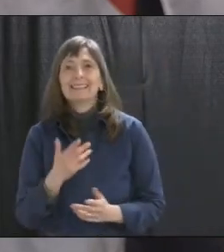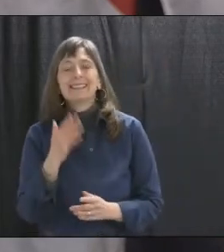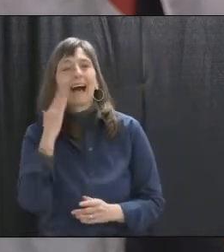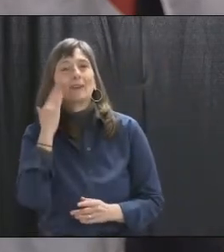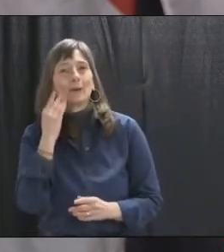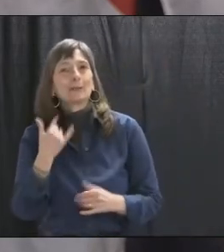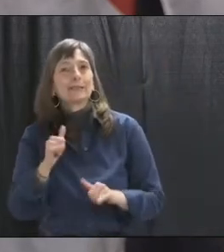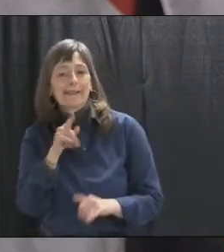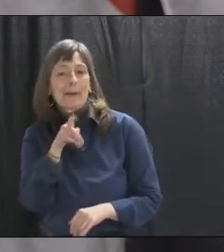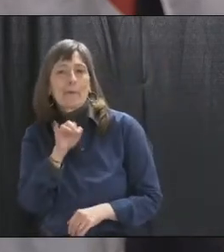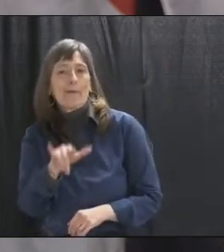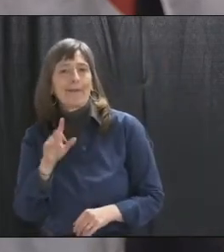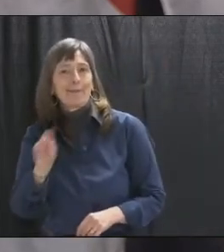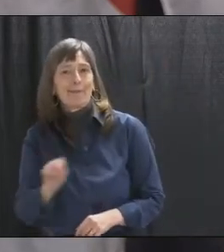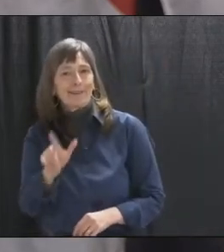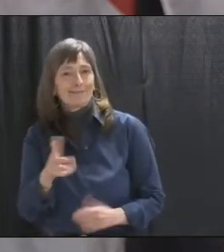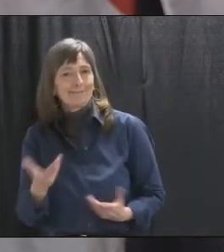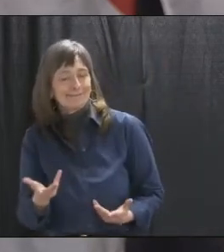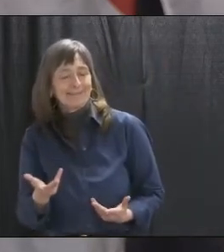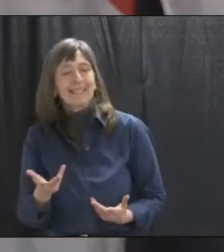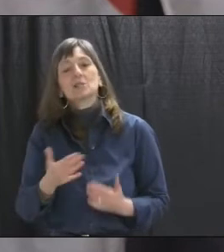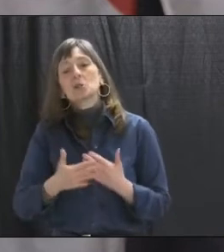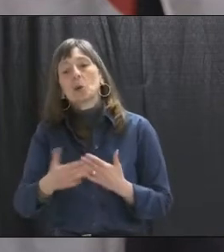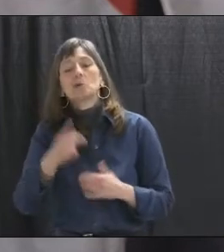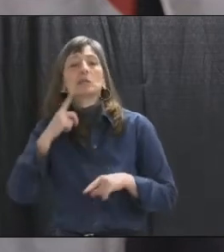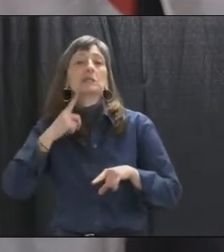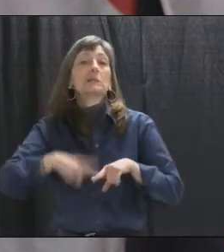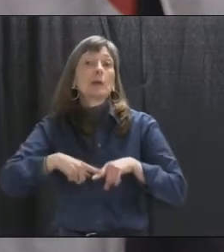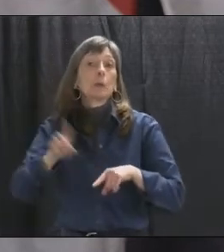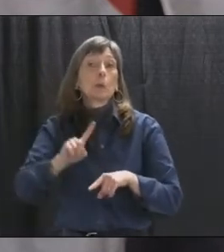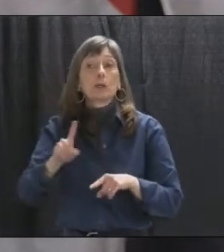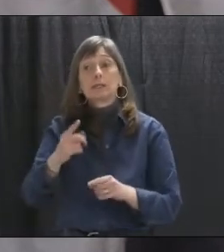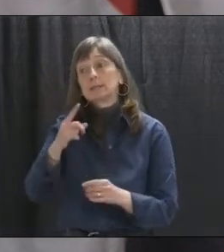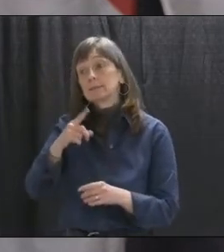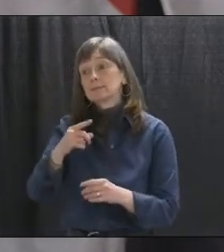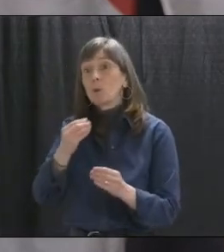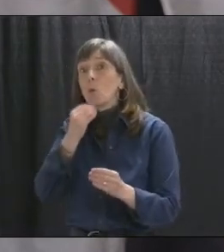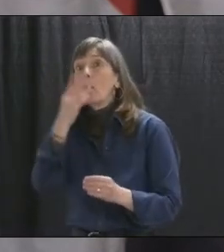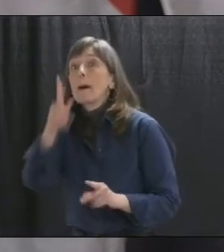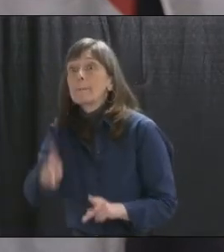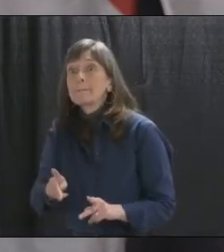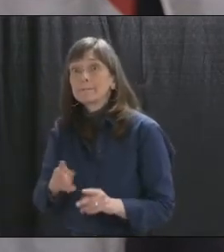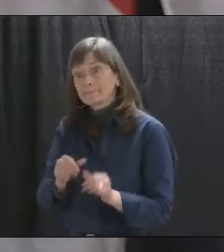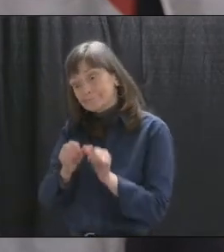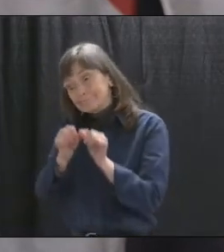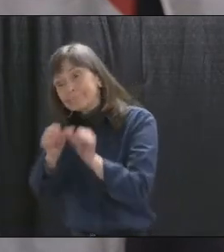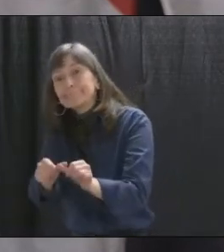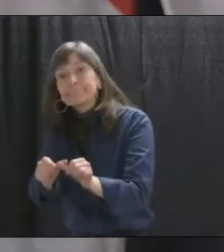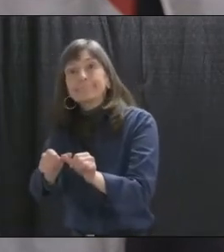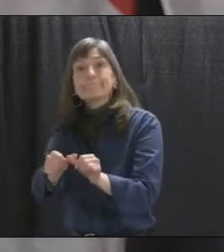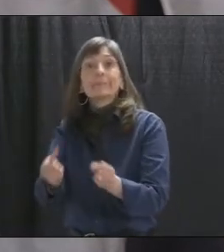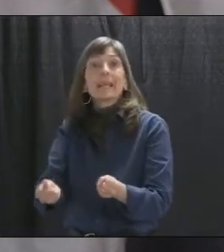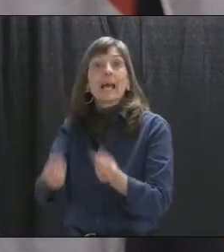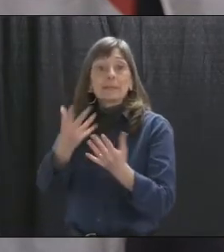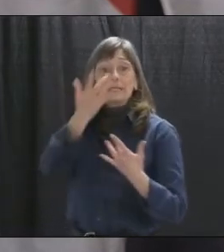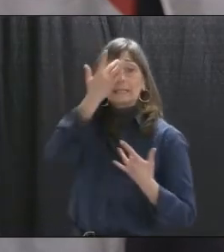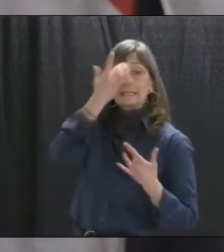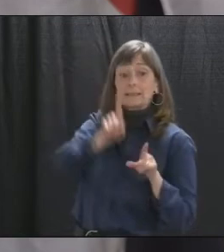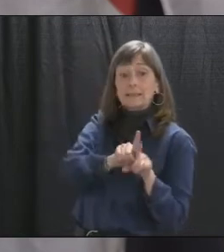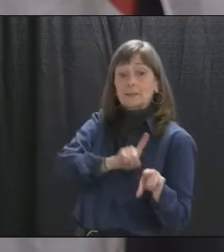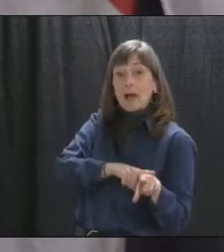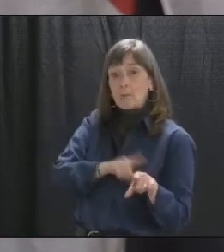you know, we'll have to look at what our situation is and make decisions based on what the epidemiology tells